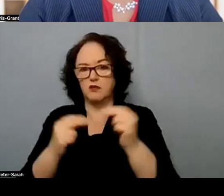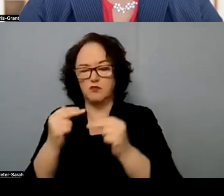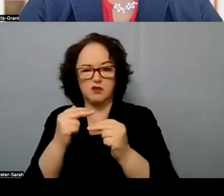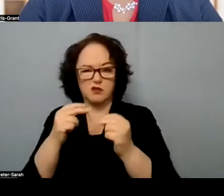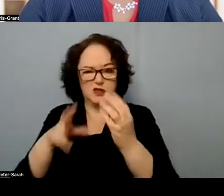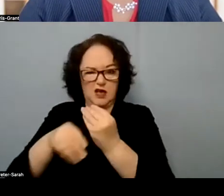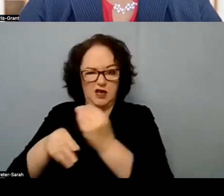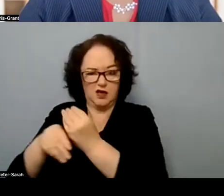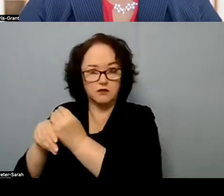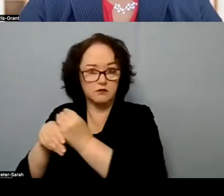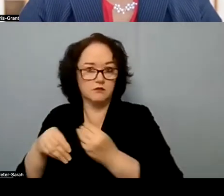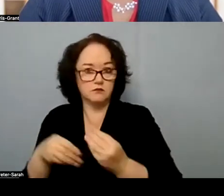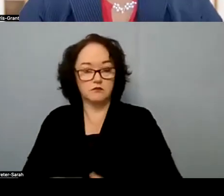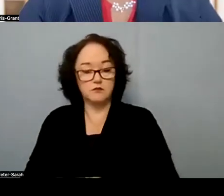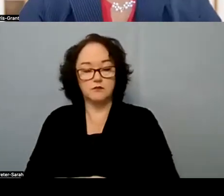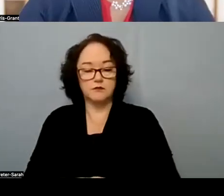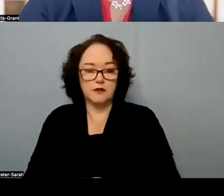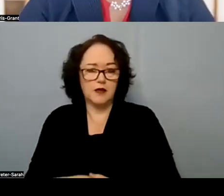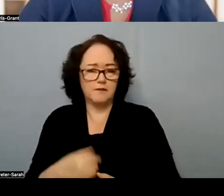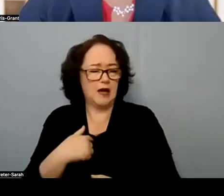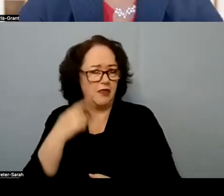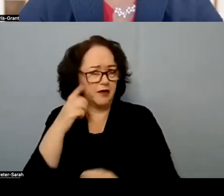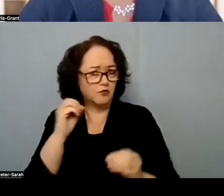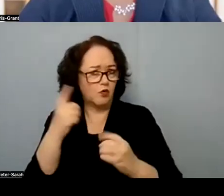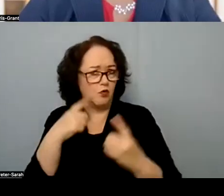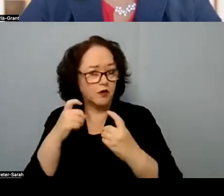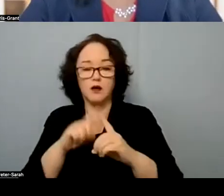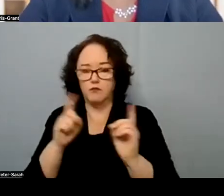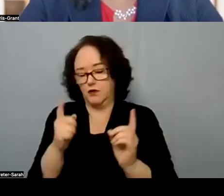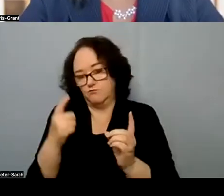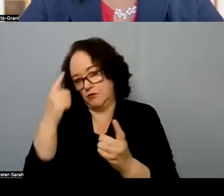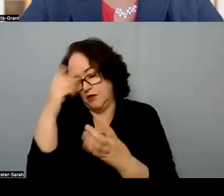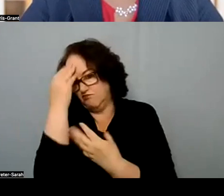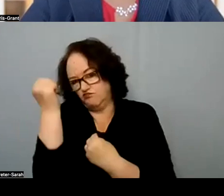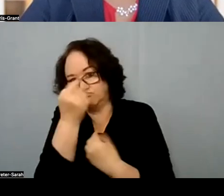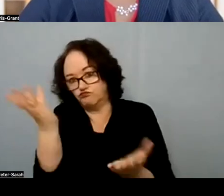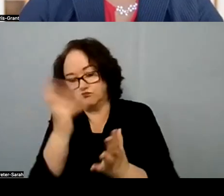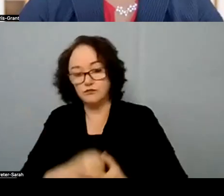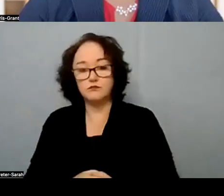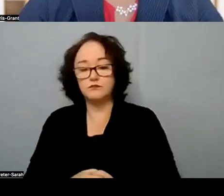asked me that, but I would just share that anyway. So there you go. Thank you so much. Thank you, Andrea.